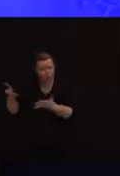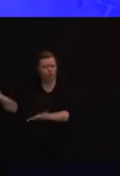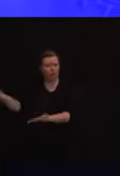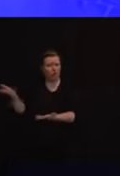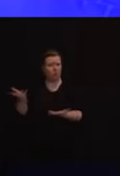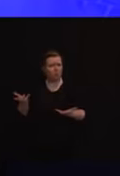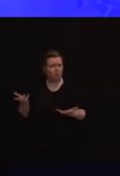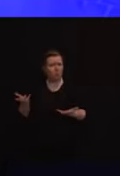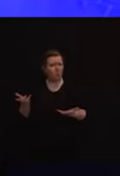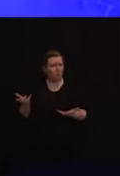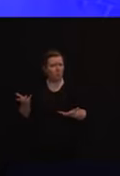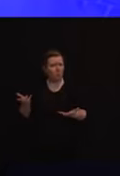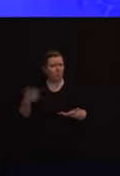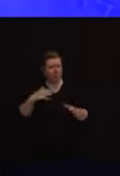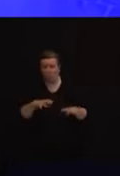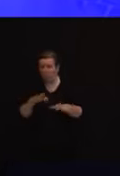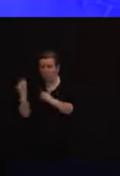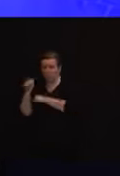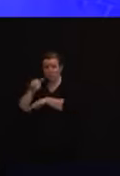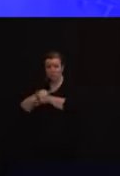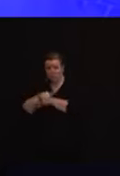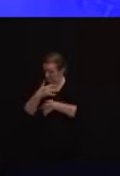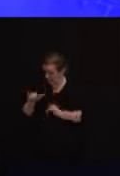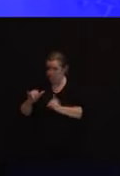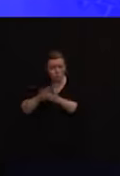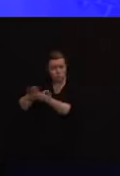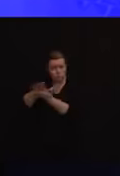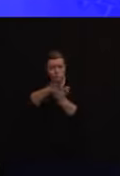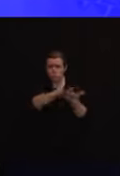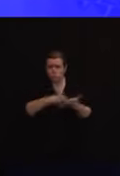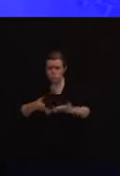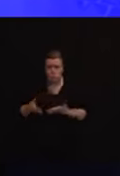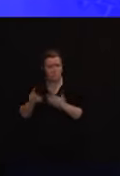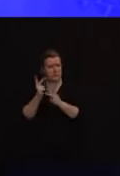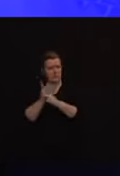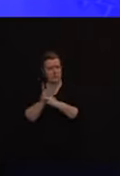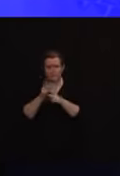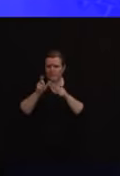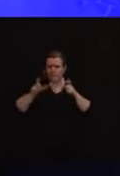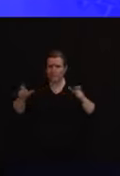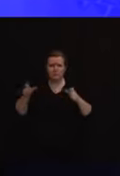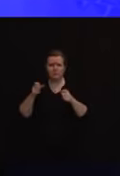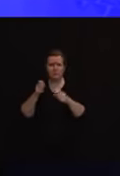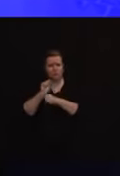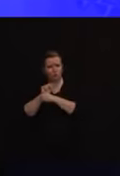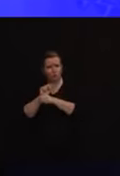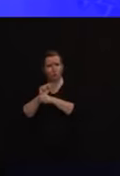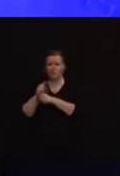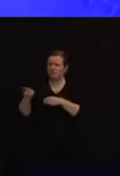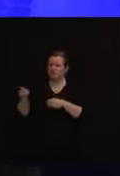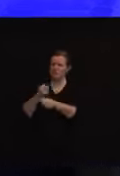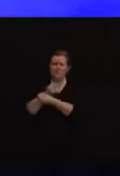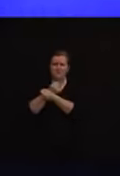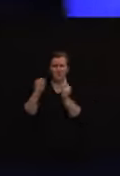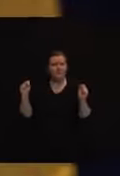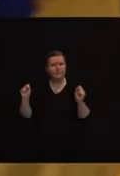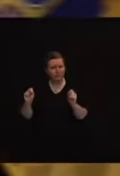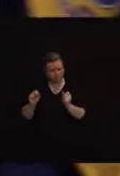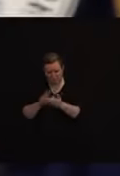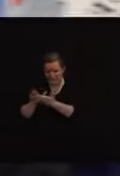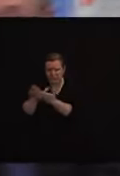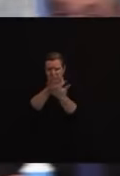who's involved in this response and recovery safe and healthy, and I just wanted to mention that, Governor. Pat, richly deserved. We're going to